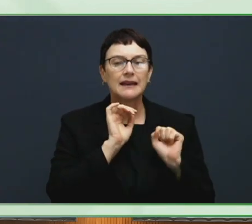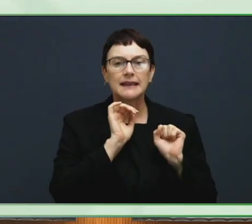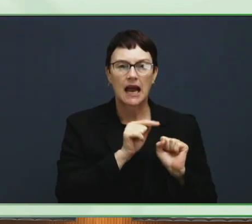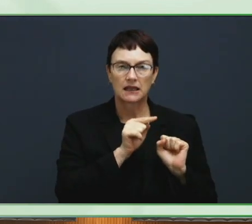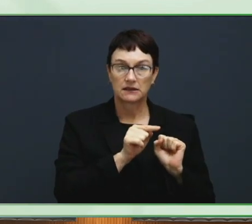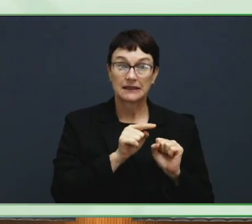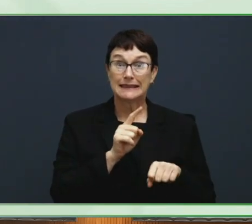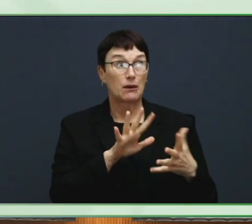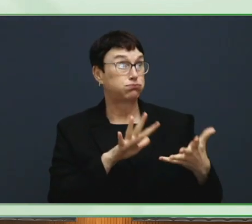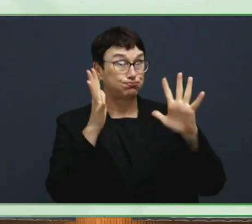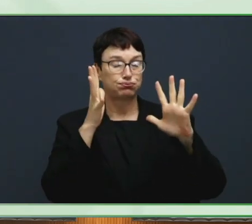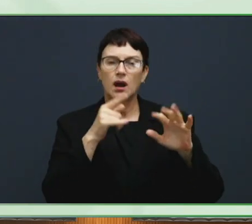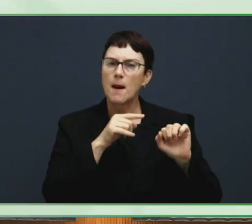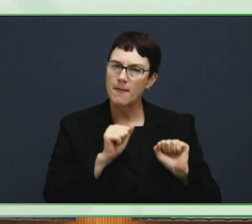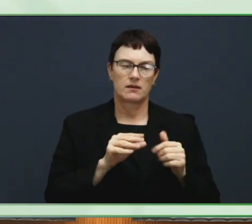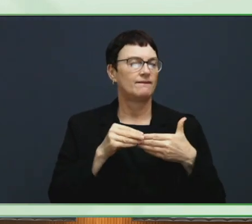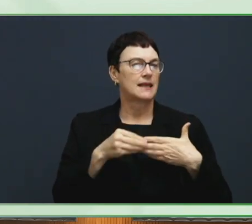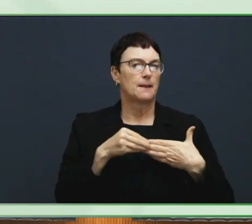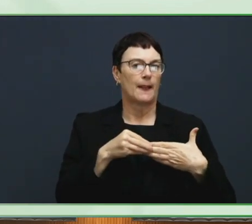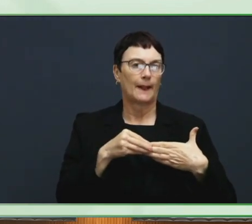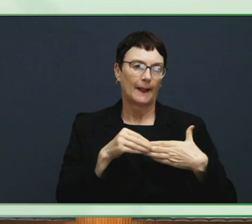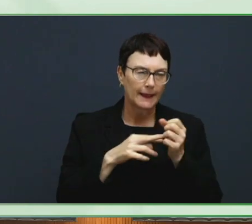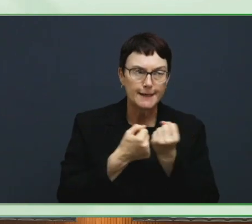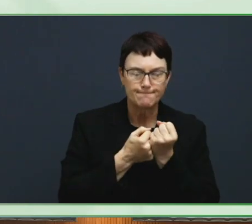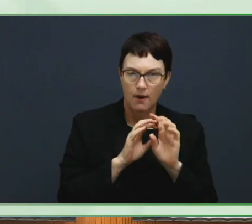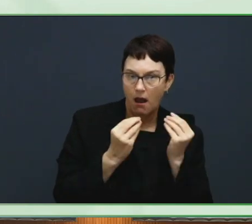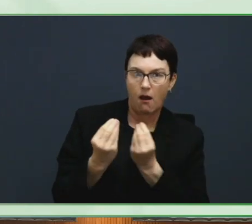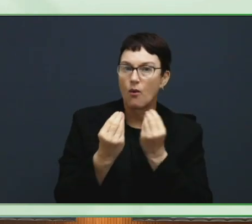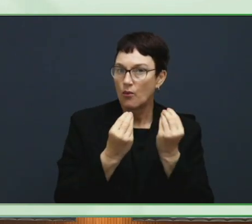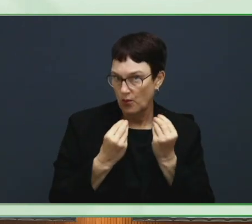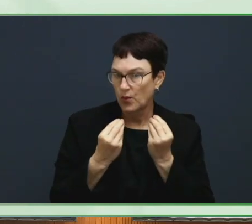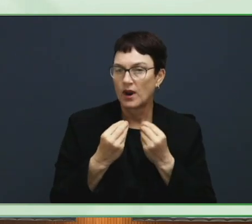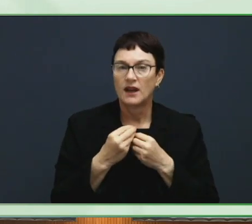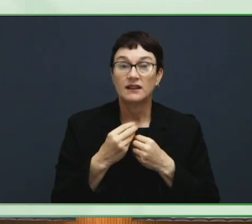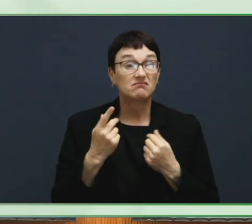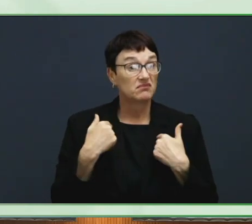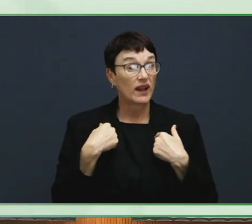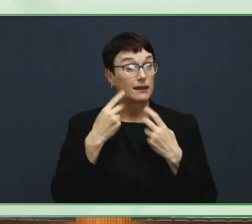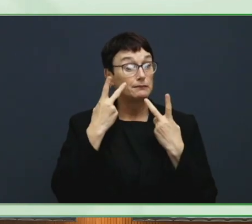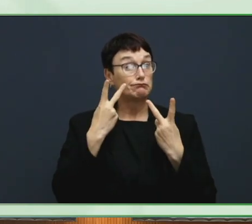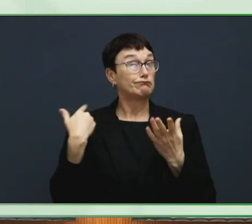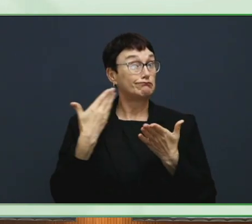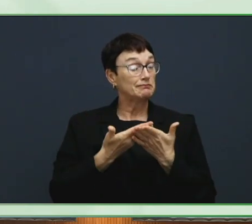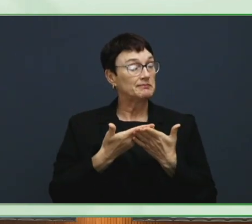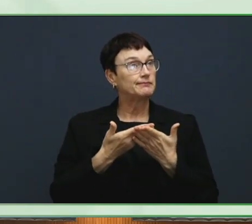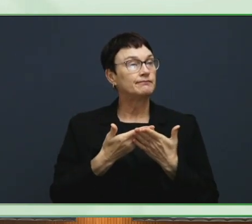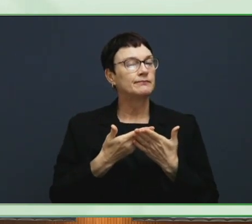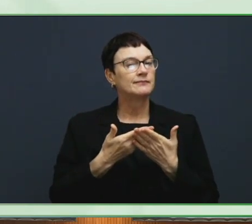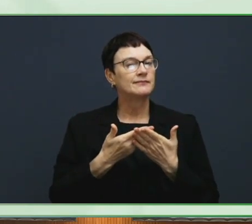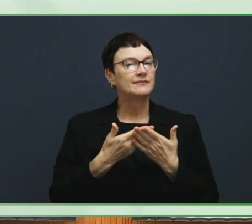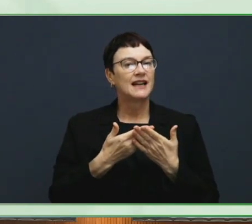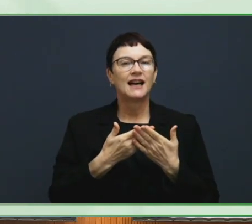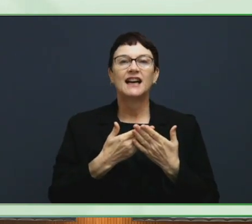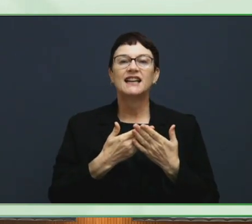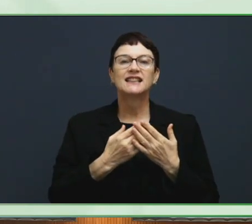crisis. So we have learned that it's important swiftly adjusting